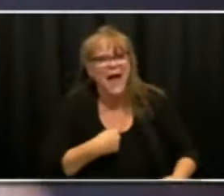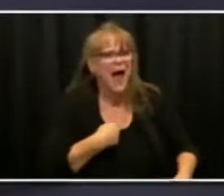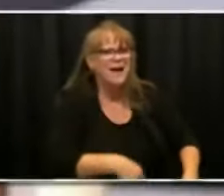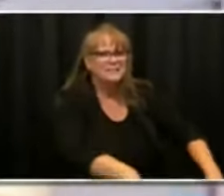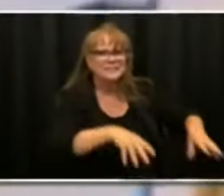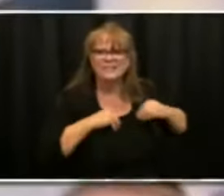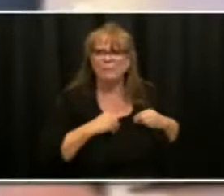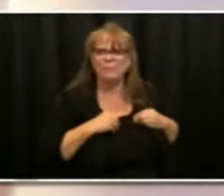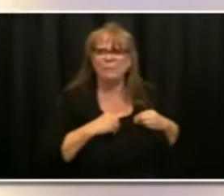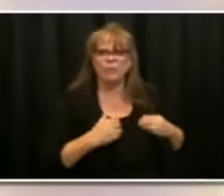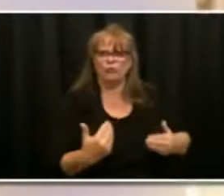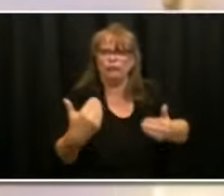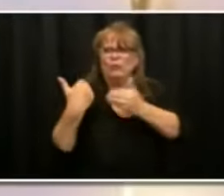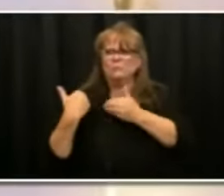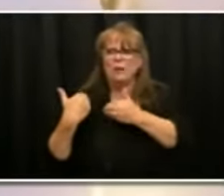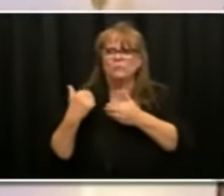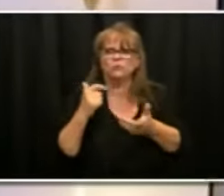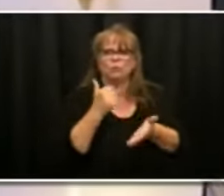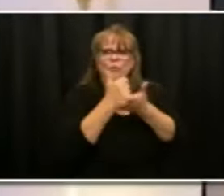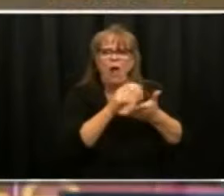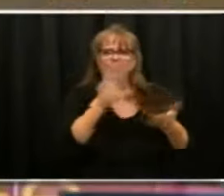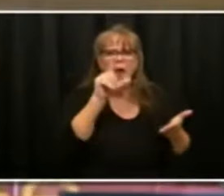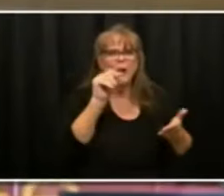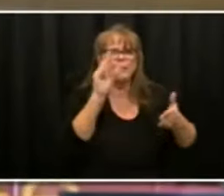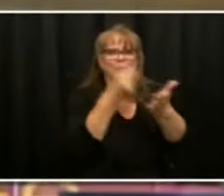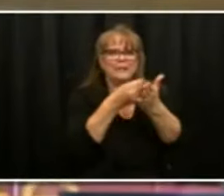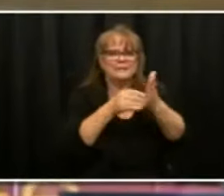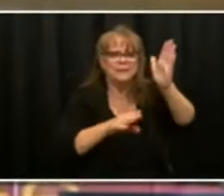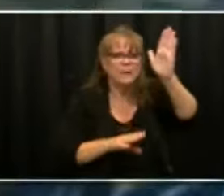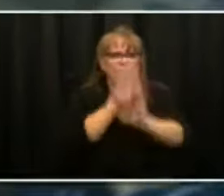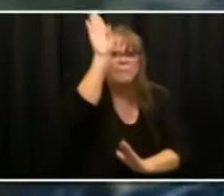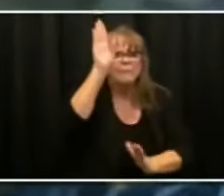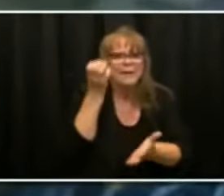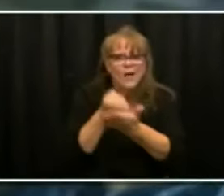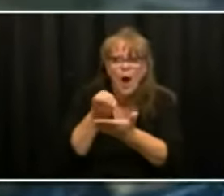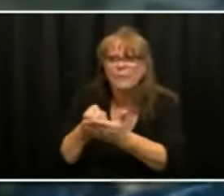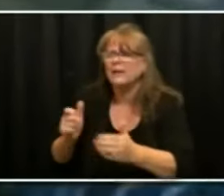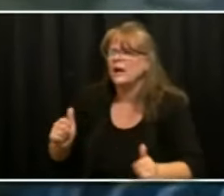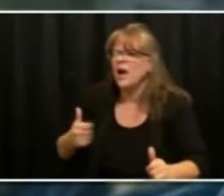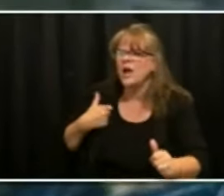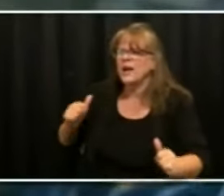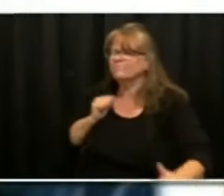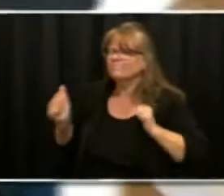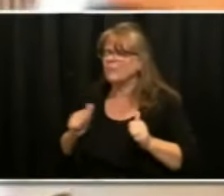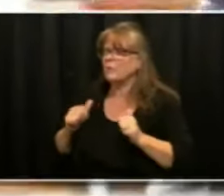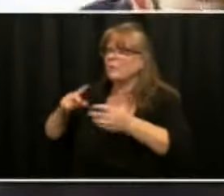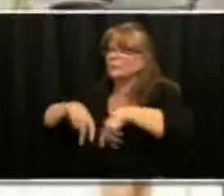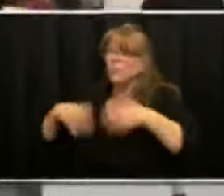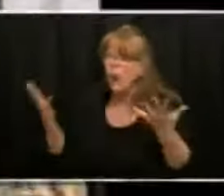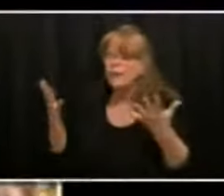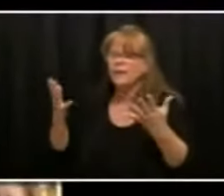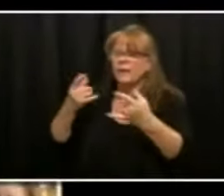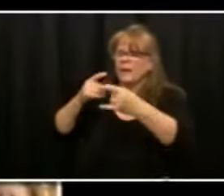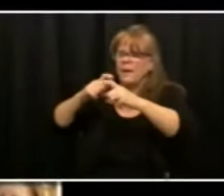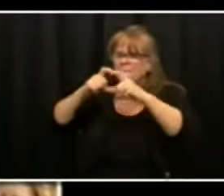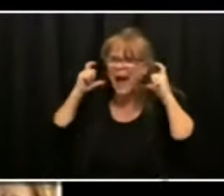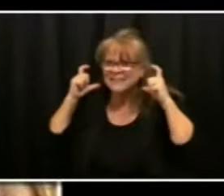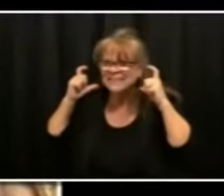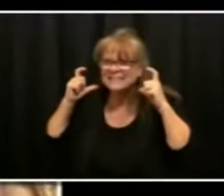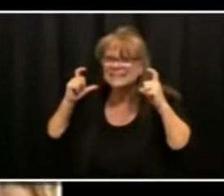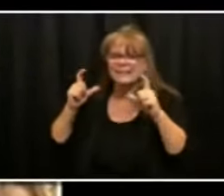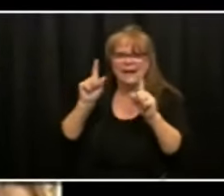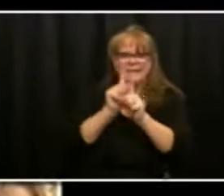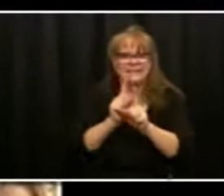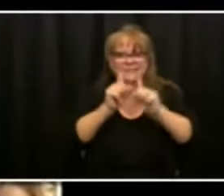forward. Stepping up means wearing a mask and keeping my distance When I'm around others. Step up today. Wear